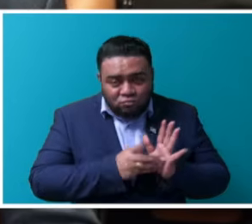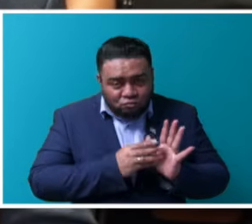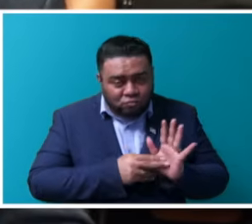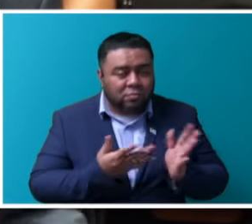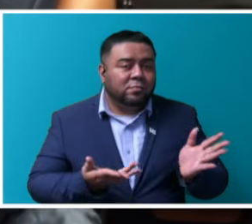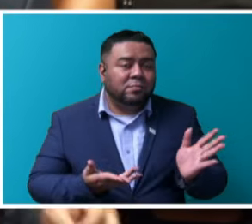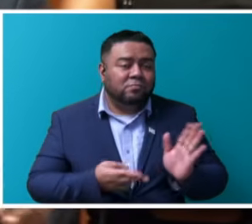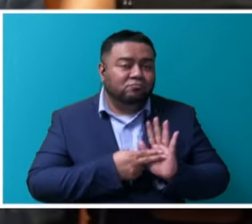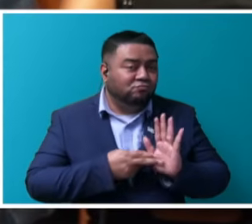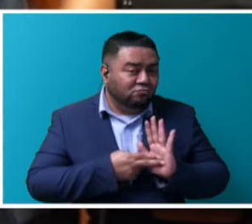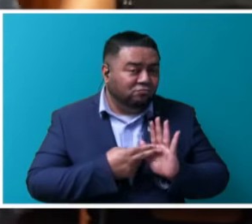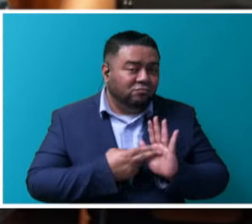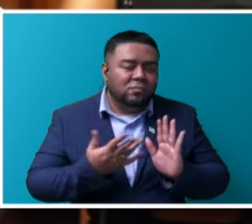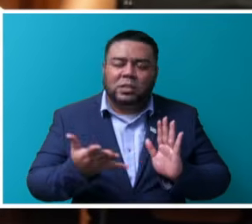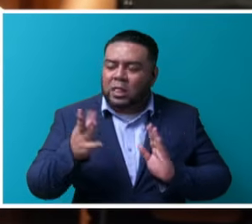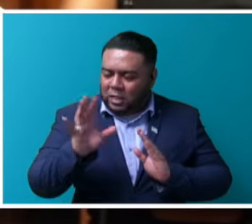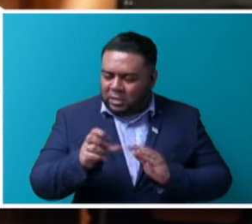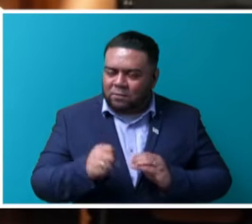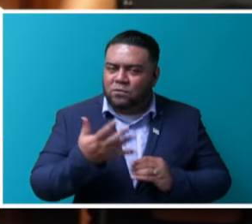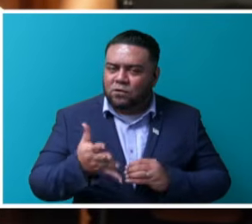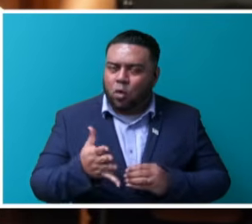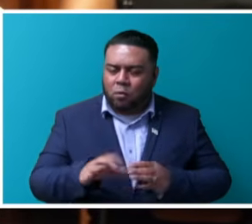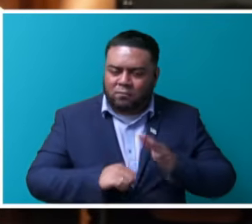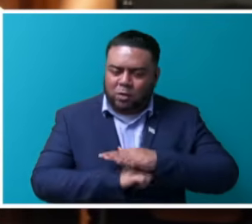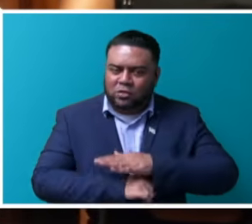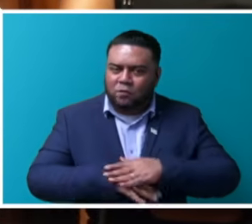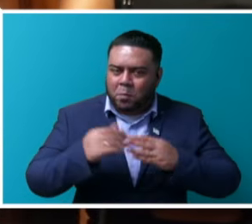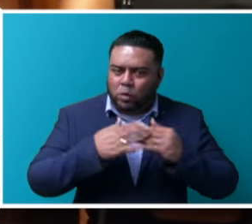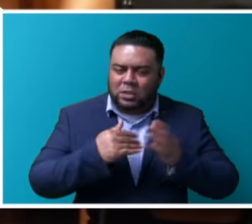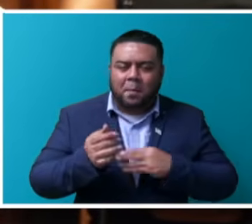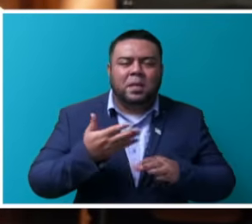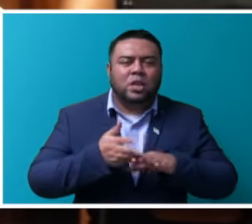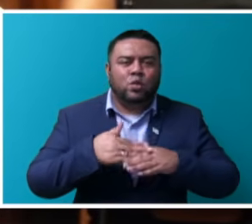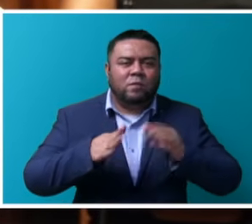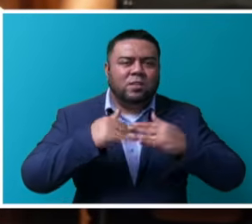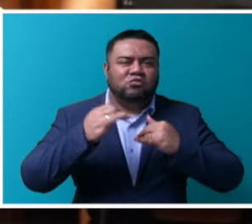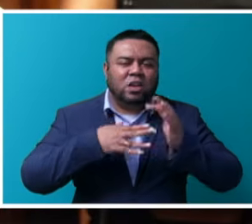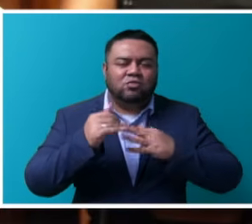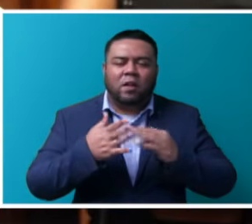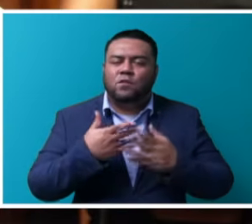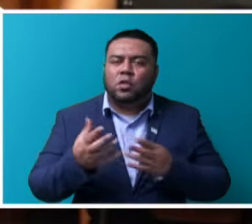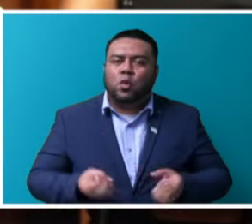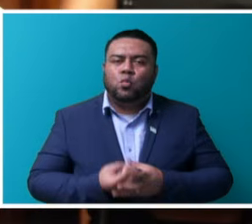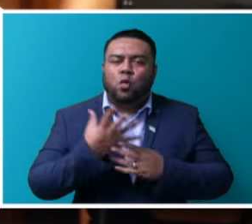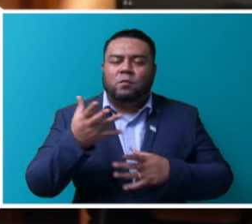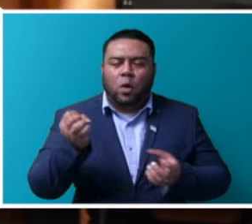budget that sets the foundation for building critical new infrastructure for the growth of our